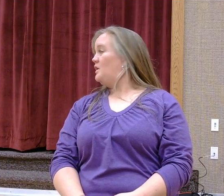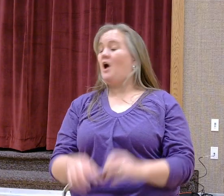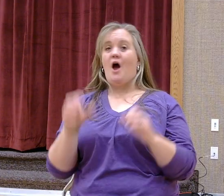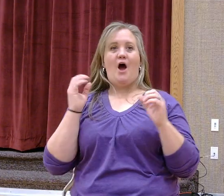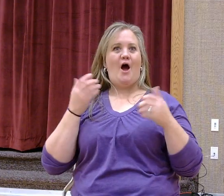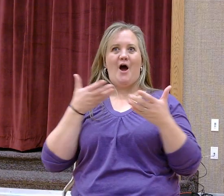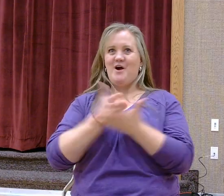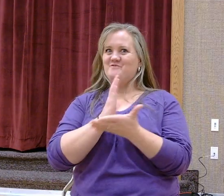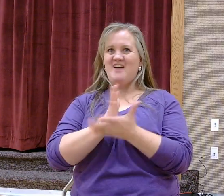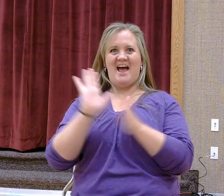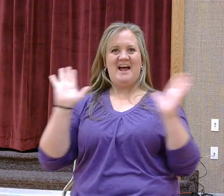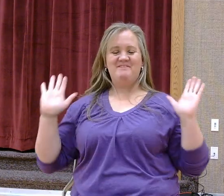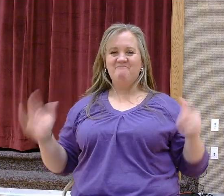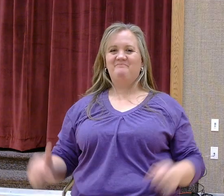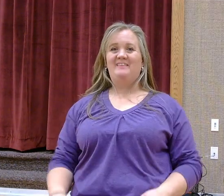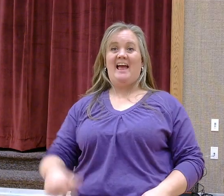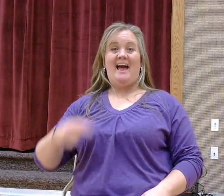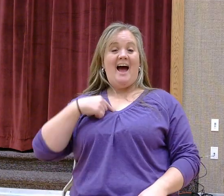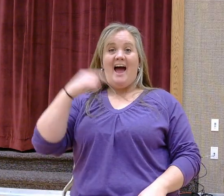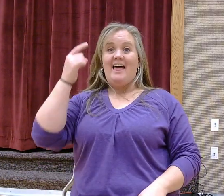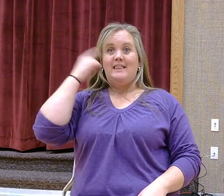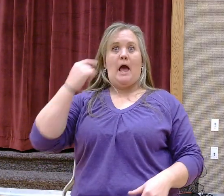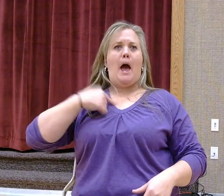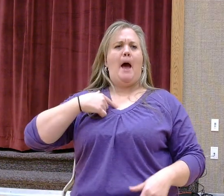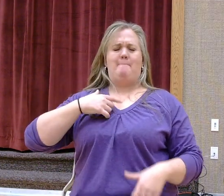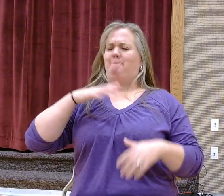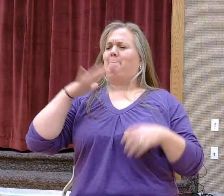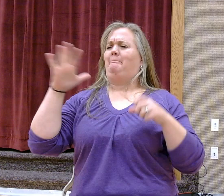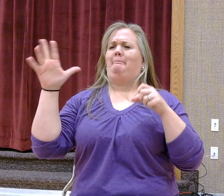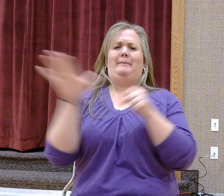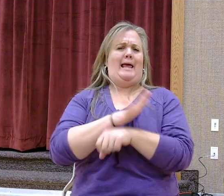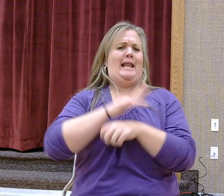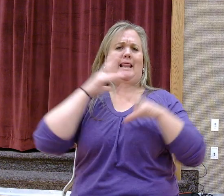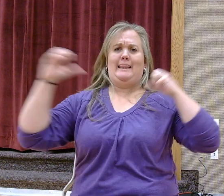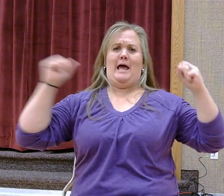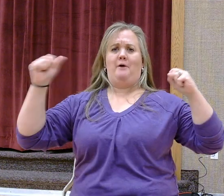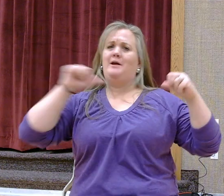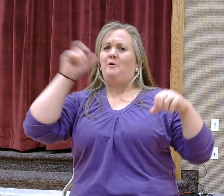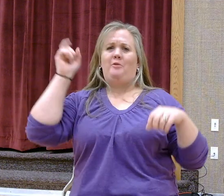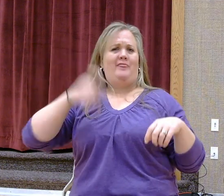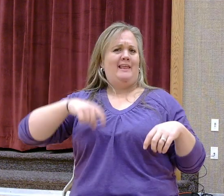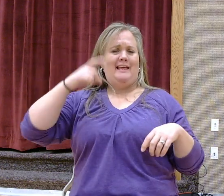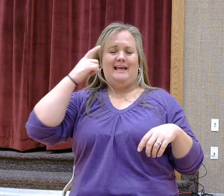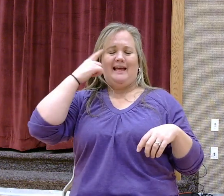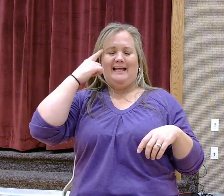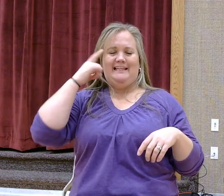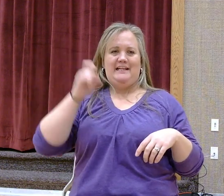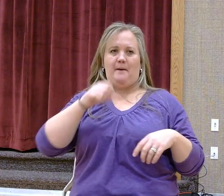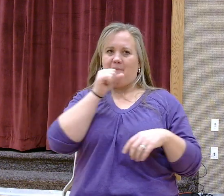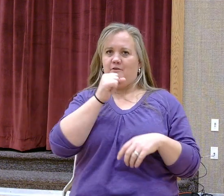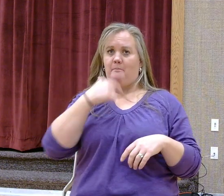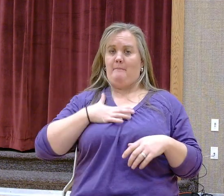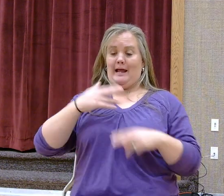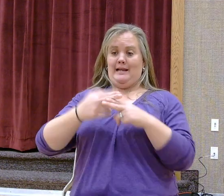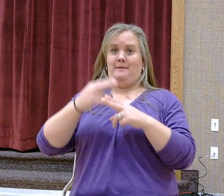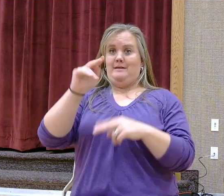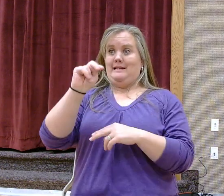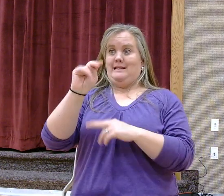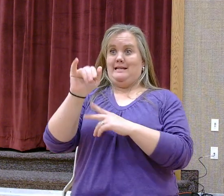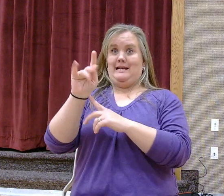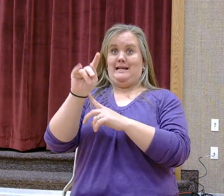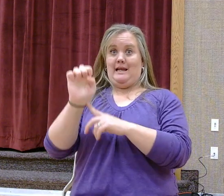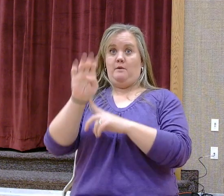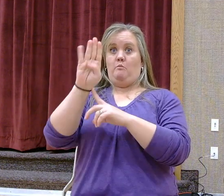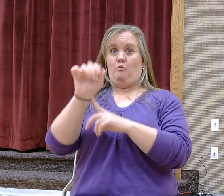All right. Well, I think I'm plenty loud. I don't think I need a microphone. So, my name is Nate Boyle. I have worked